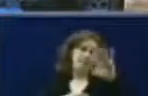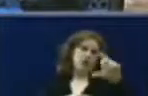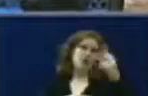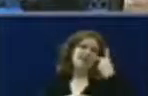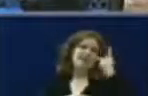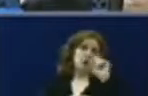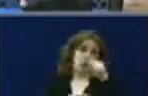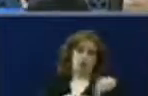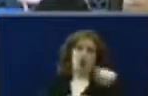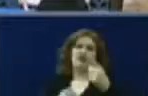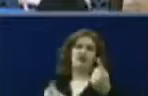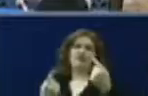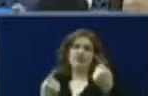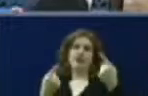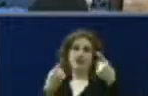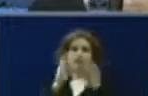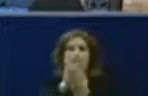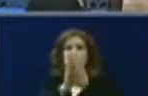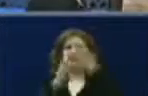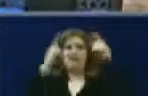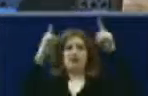where you've come. Thanks very much.